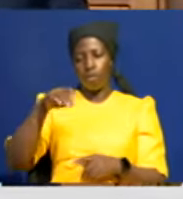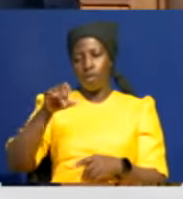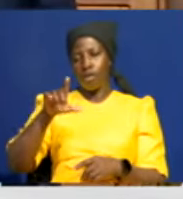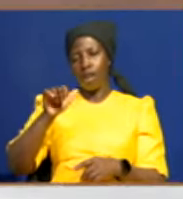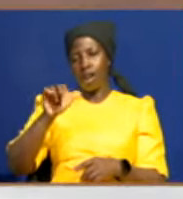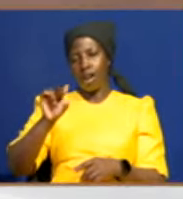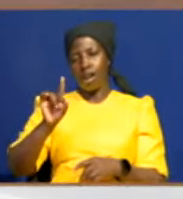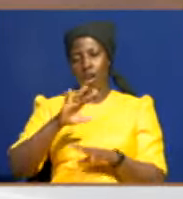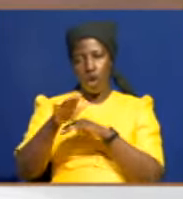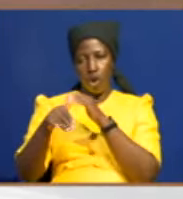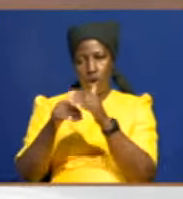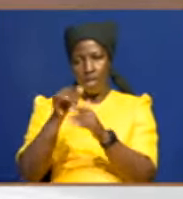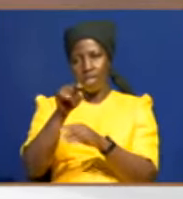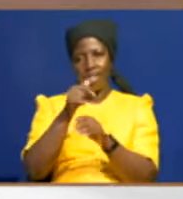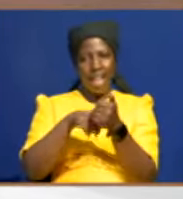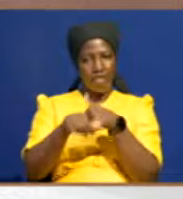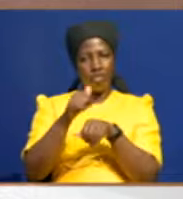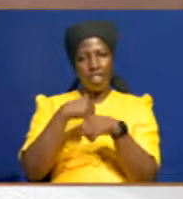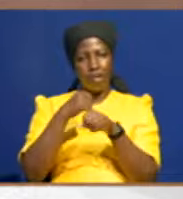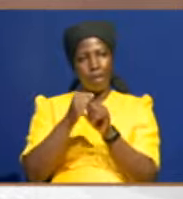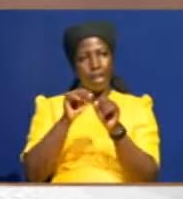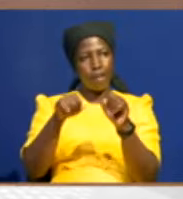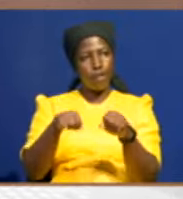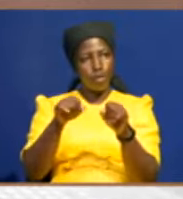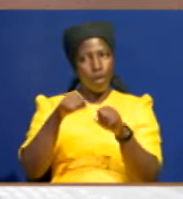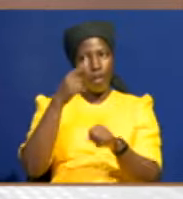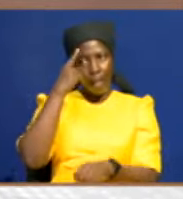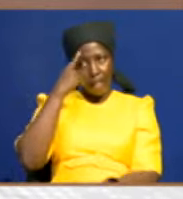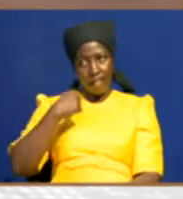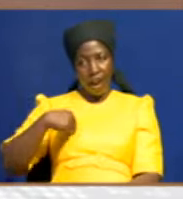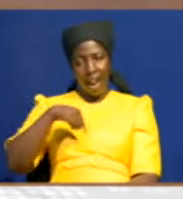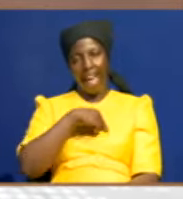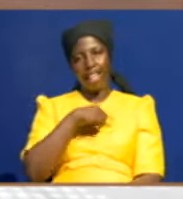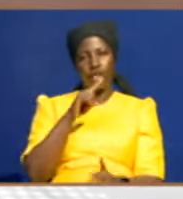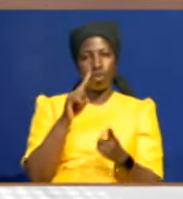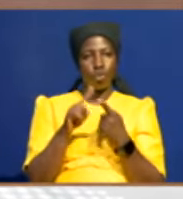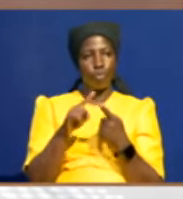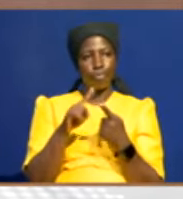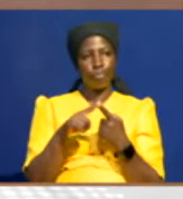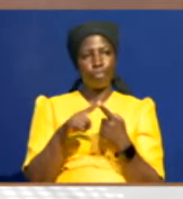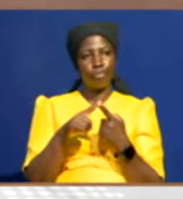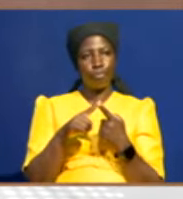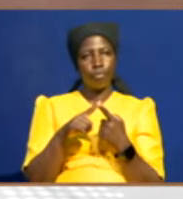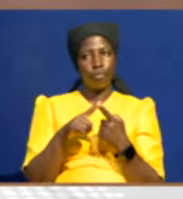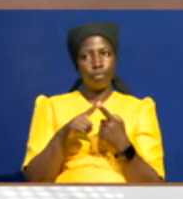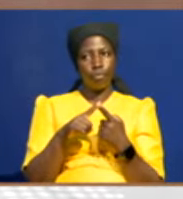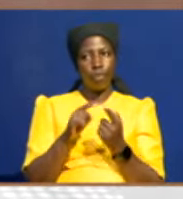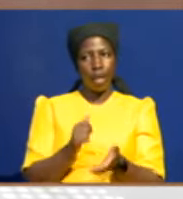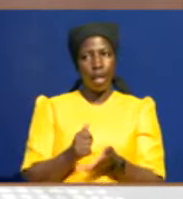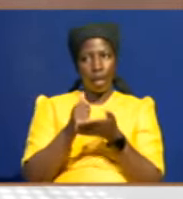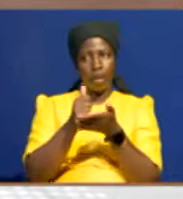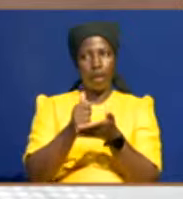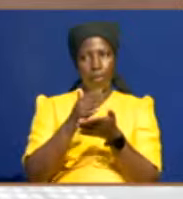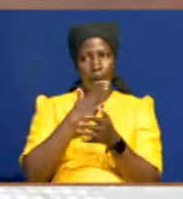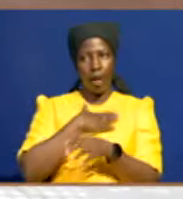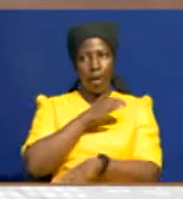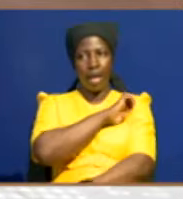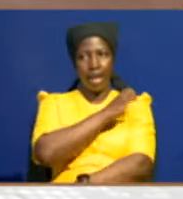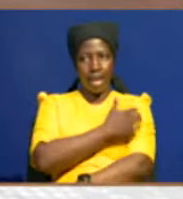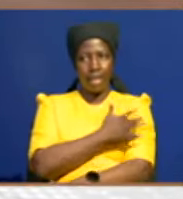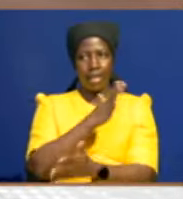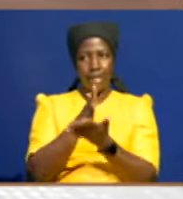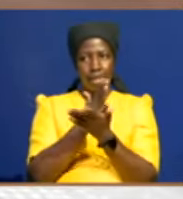actions made it possible for us to help our energy sector and to